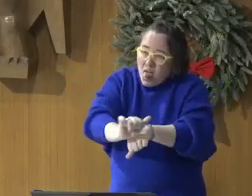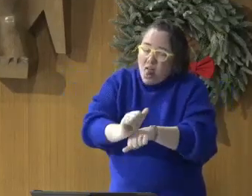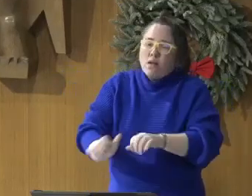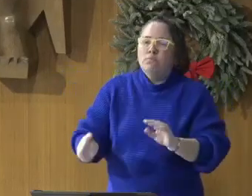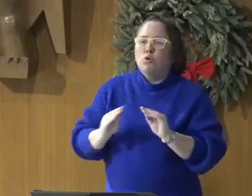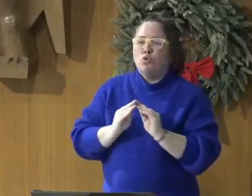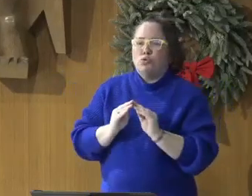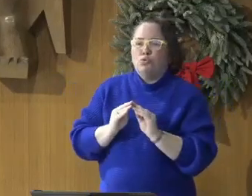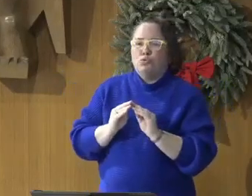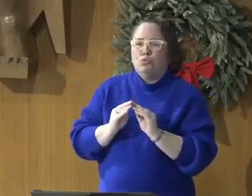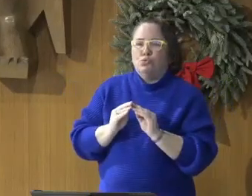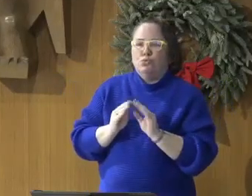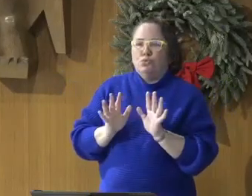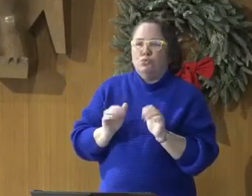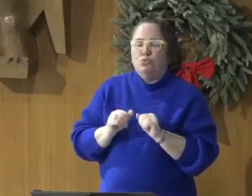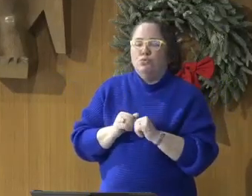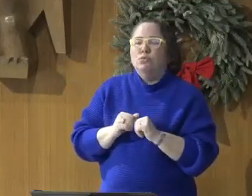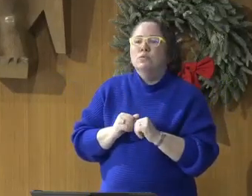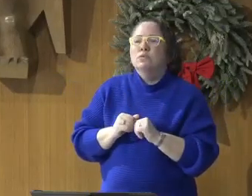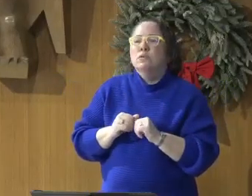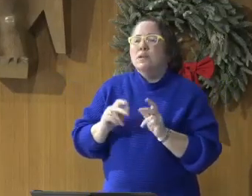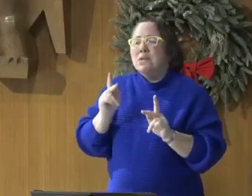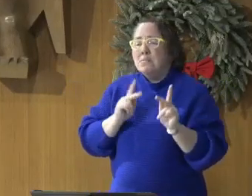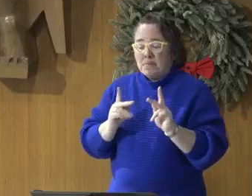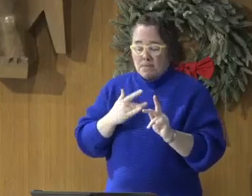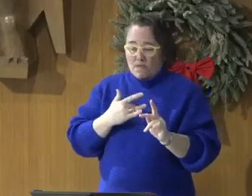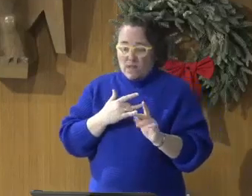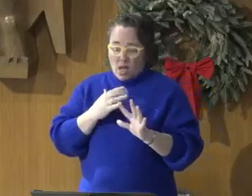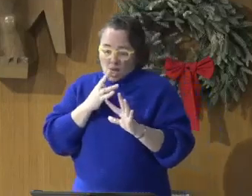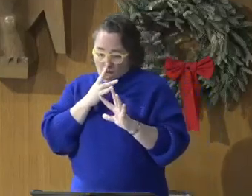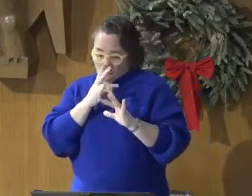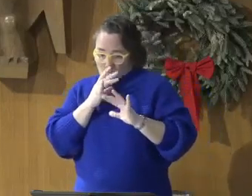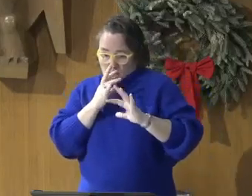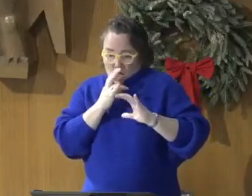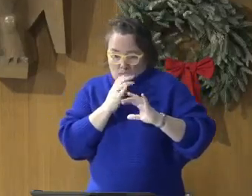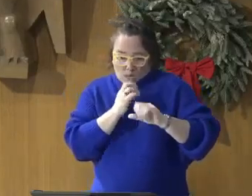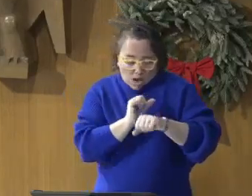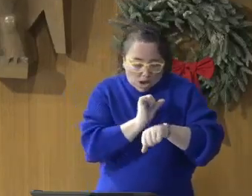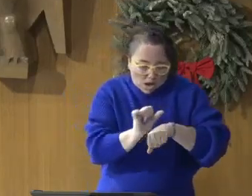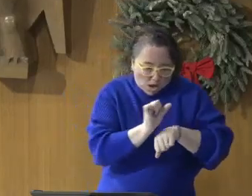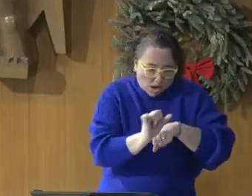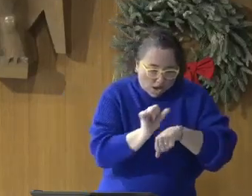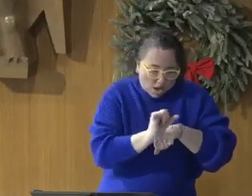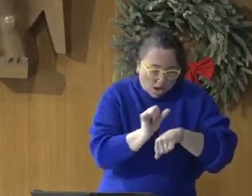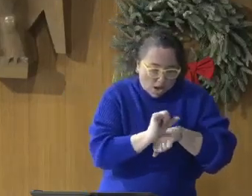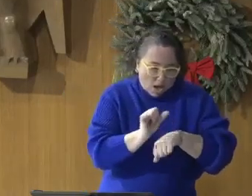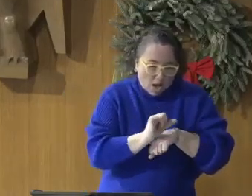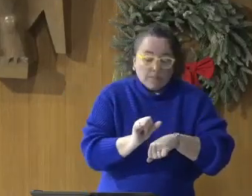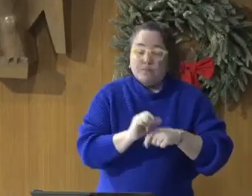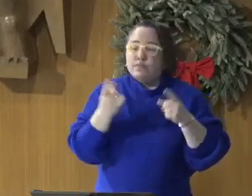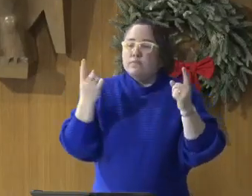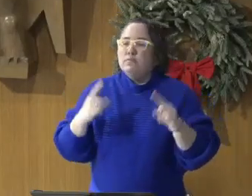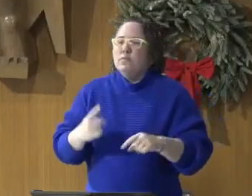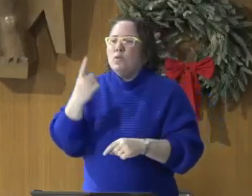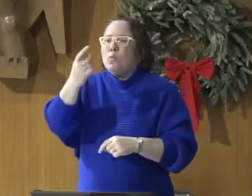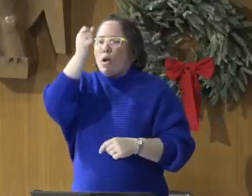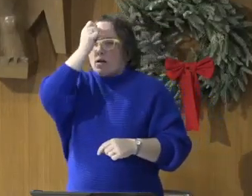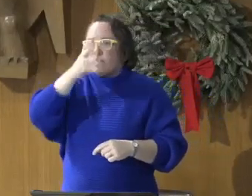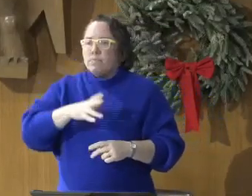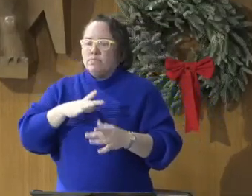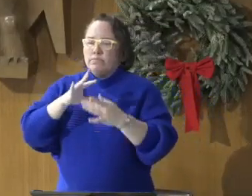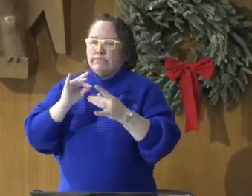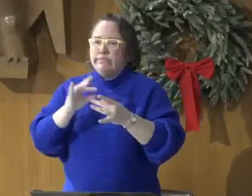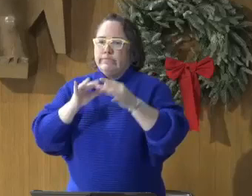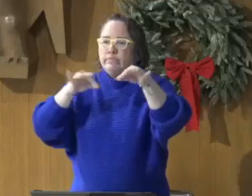to be sucked into the grind culture, which a writer on Medium, Louis Nathaniel, defines as